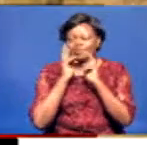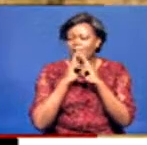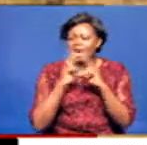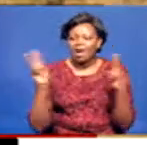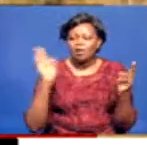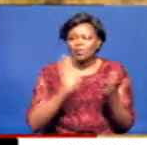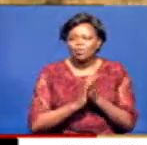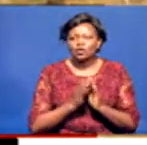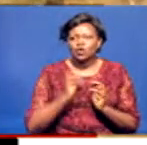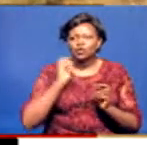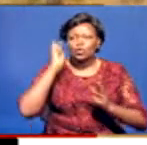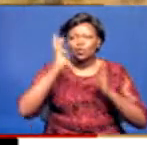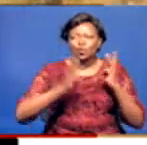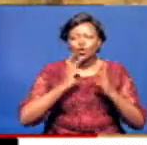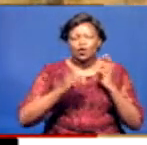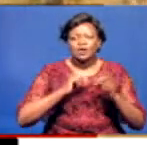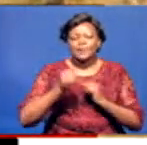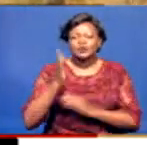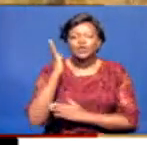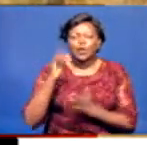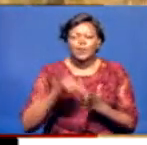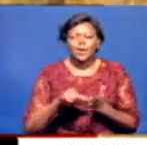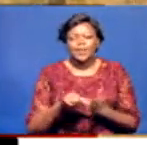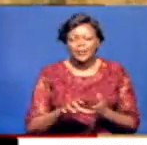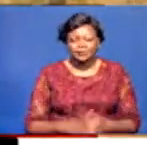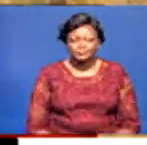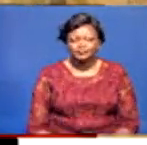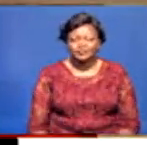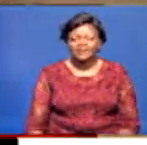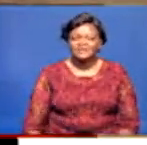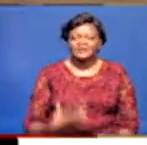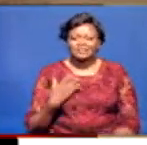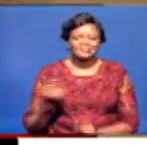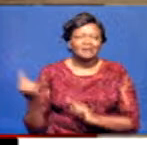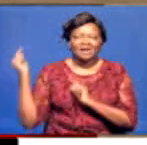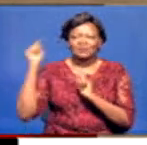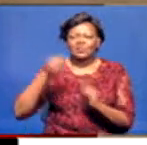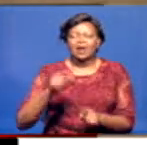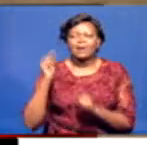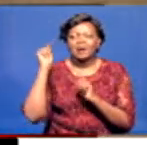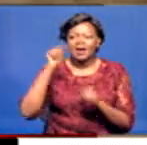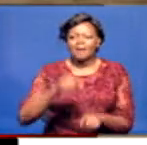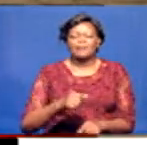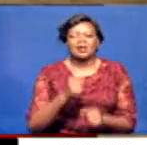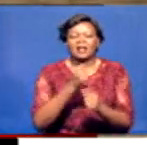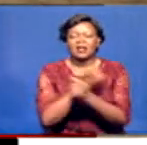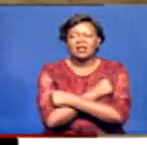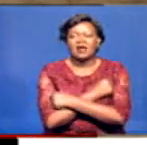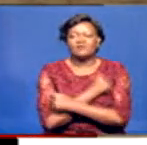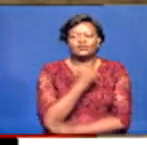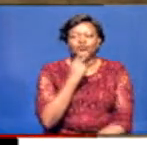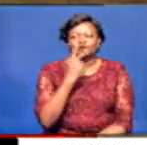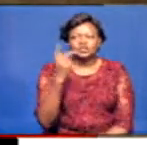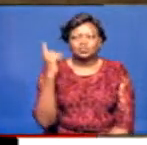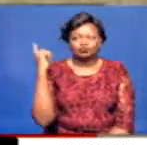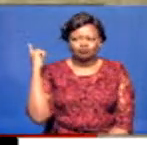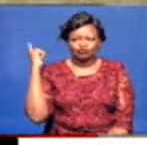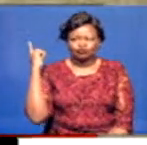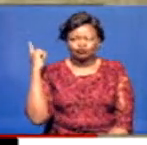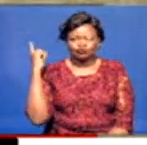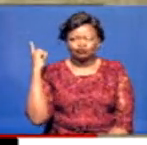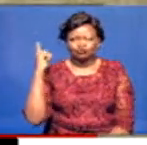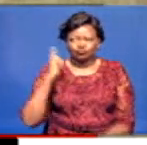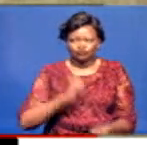insecurity. Repeat visitors to Elngwesi are said to prefer to spot the black rhino during their game drive at